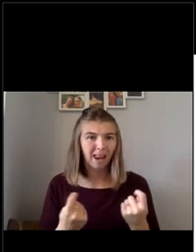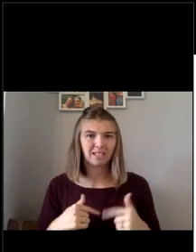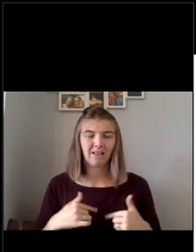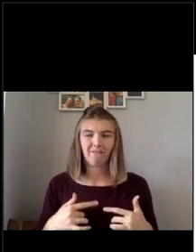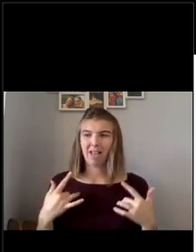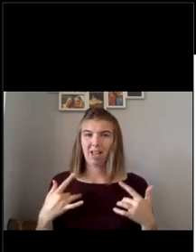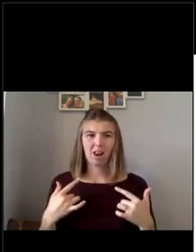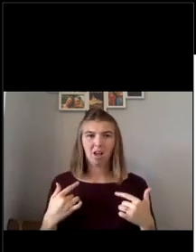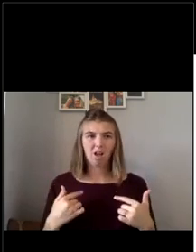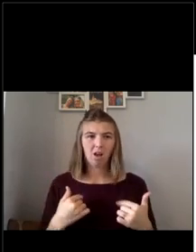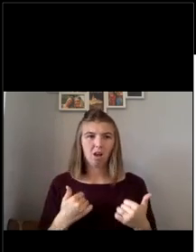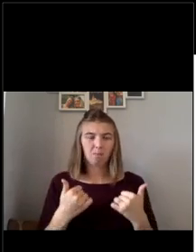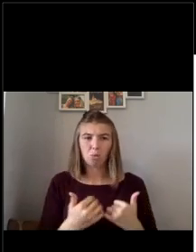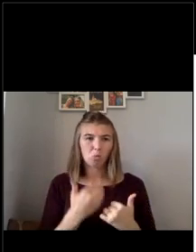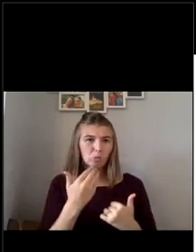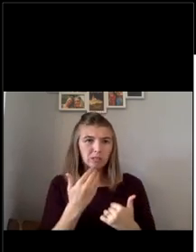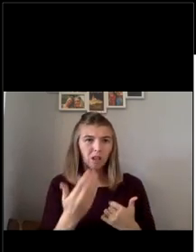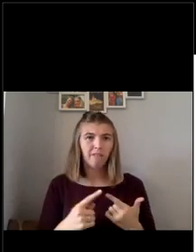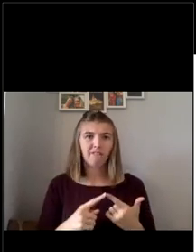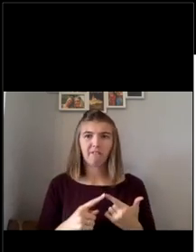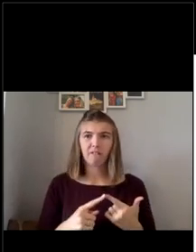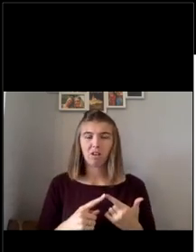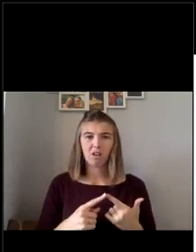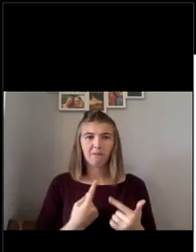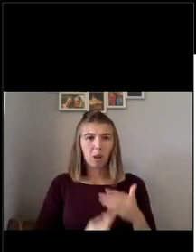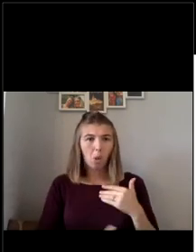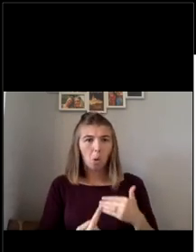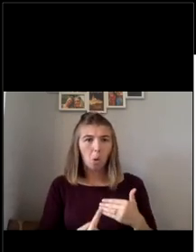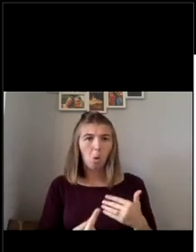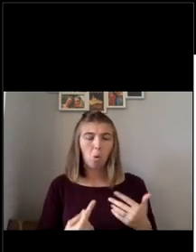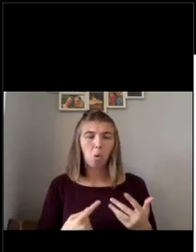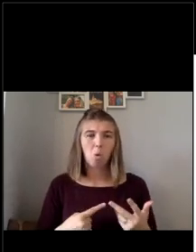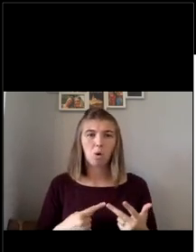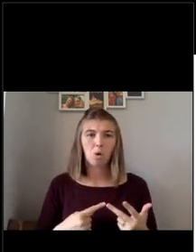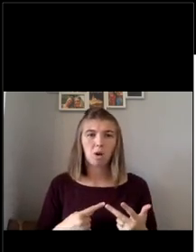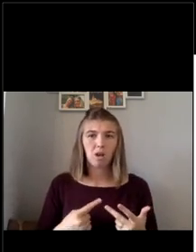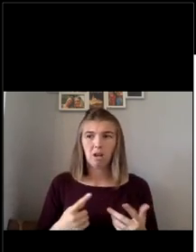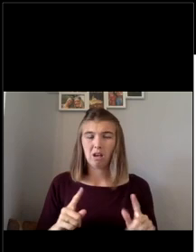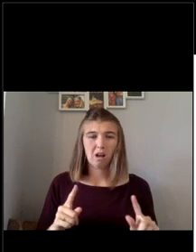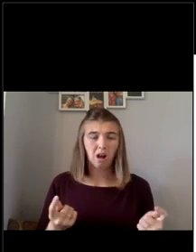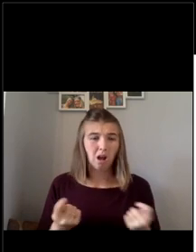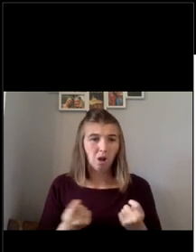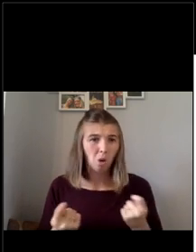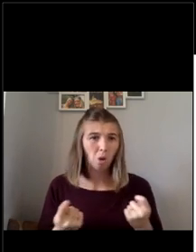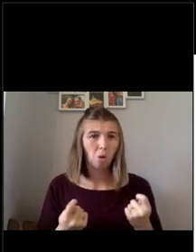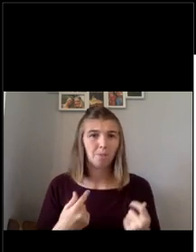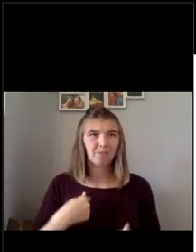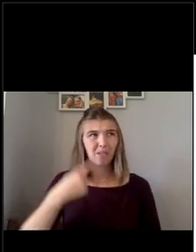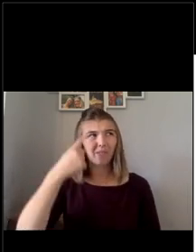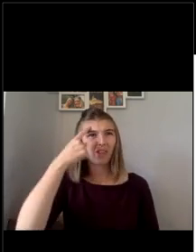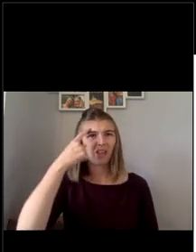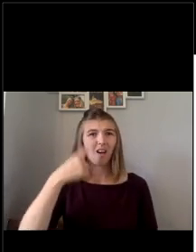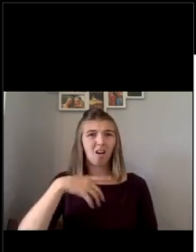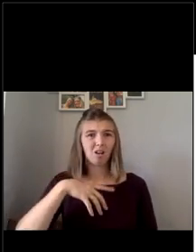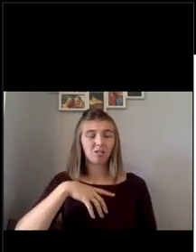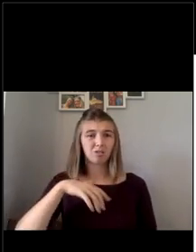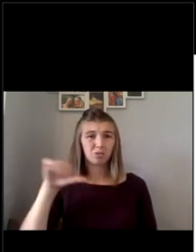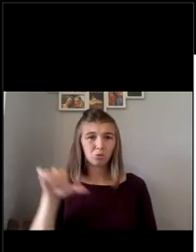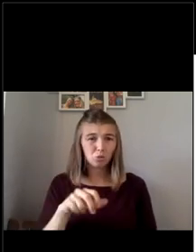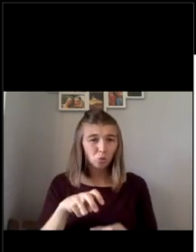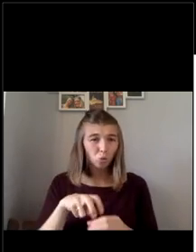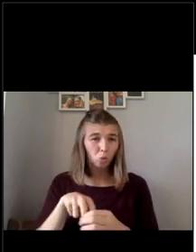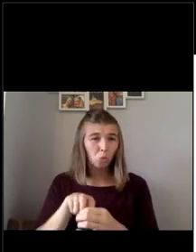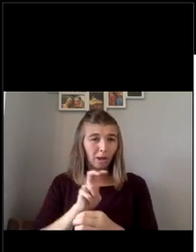PhD. And that's when I considered quitting the graduate program. But the graduate secretary at